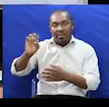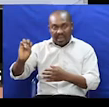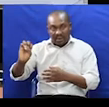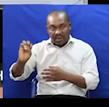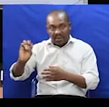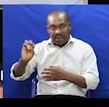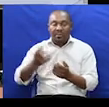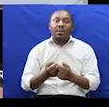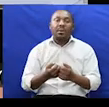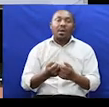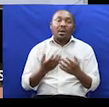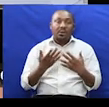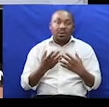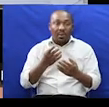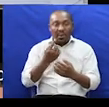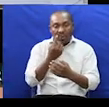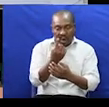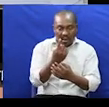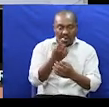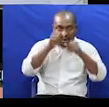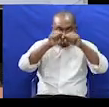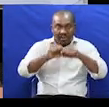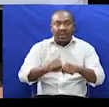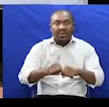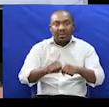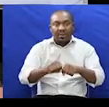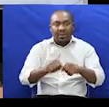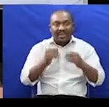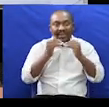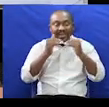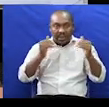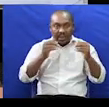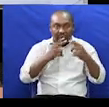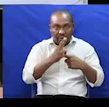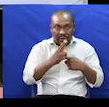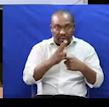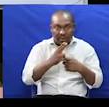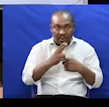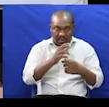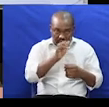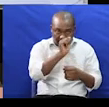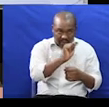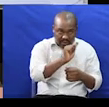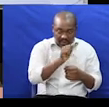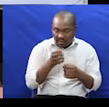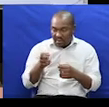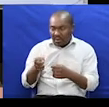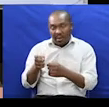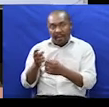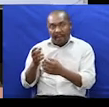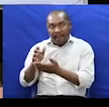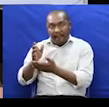standard solution. If acid is going to be a standard solution, then a base must be a solution with unknown